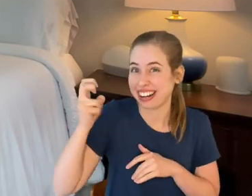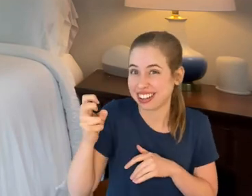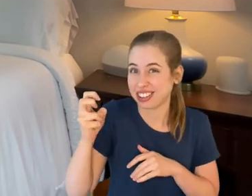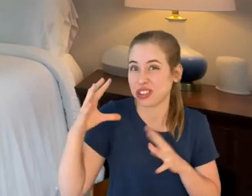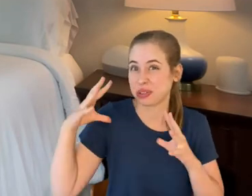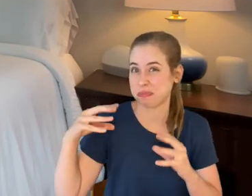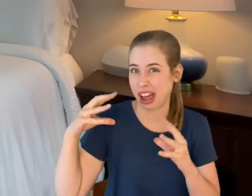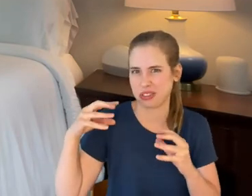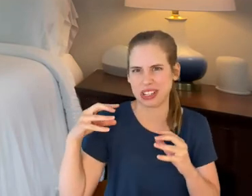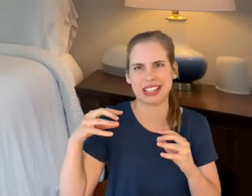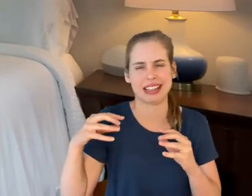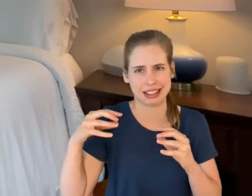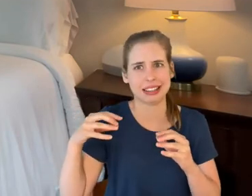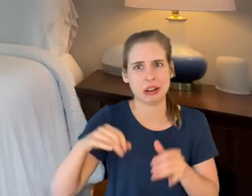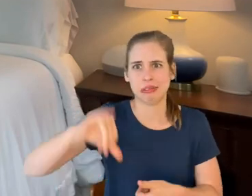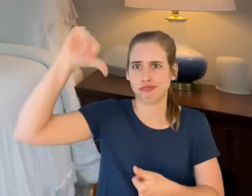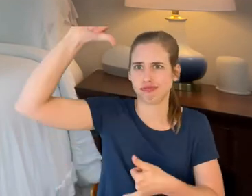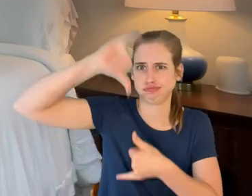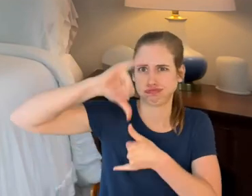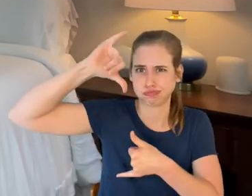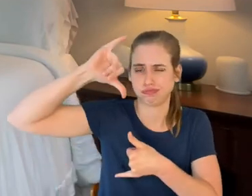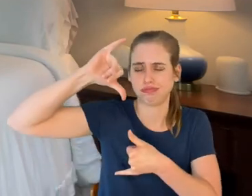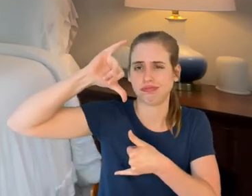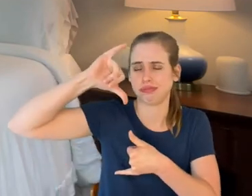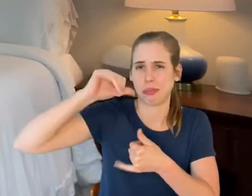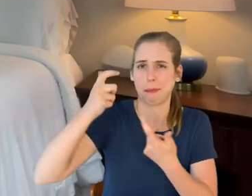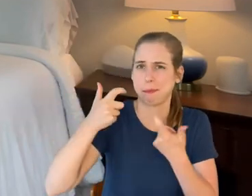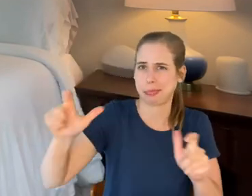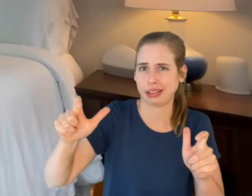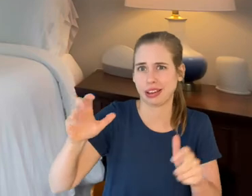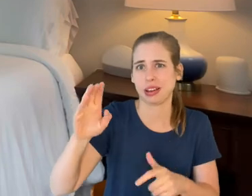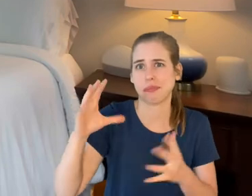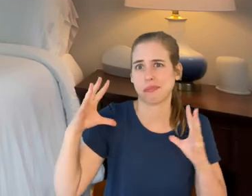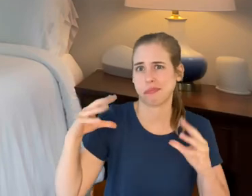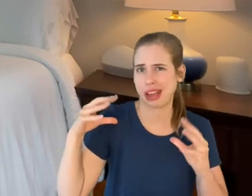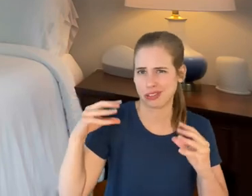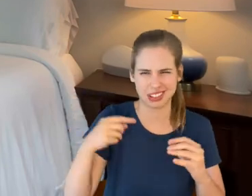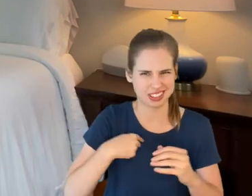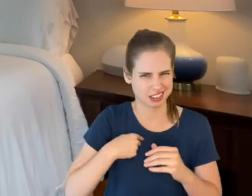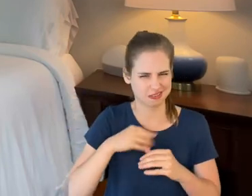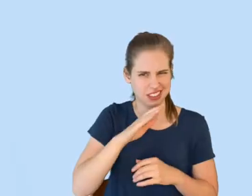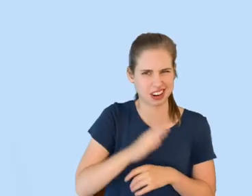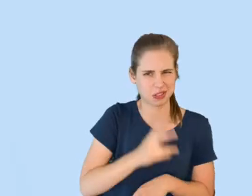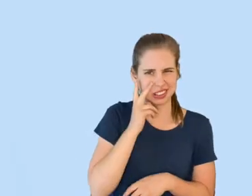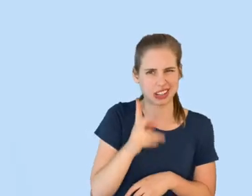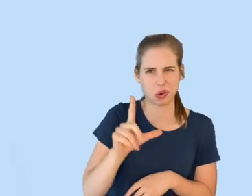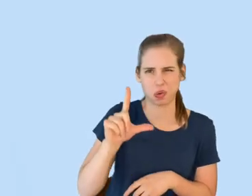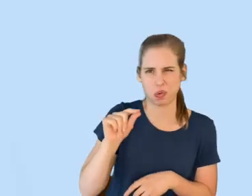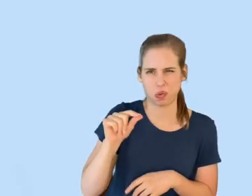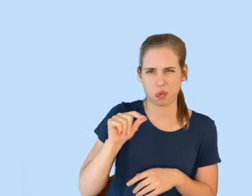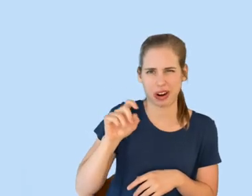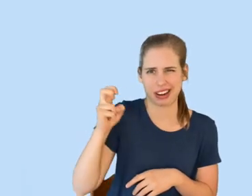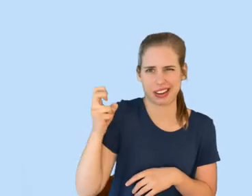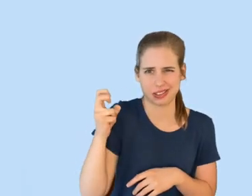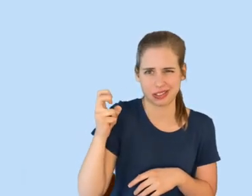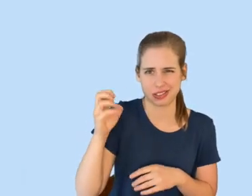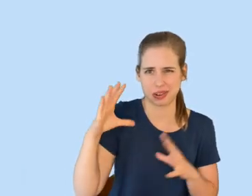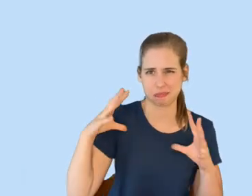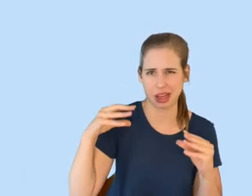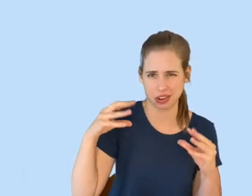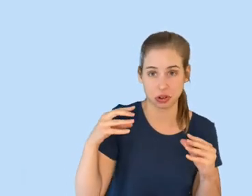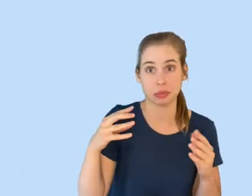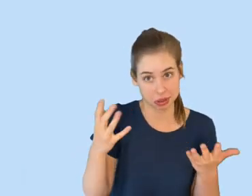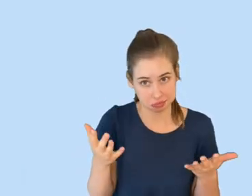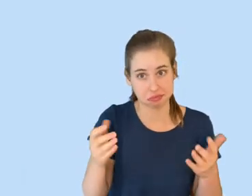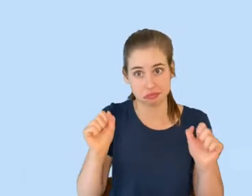is pretty deep. I don't think I've ever even tested a 20 inch mattress, but it can accommodate it. And let's just talk about something fun